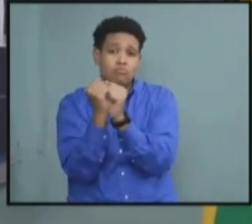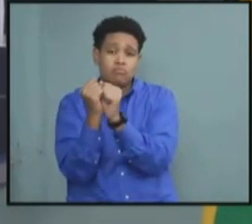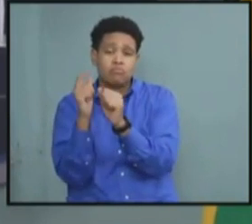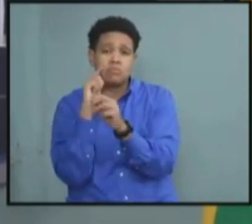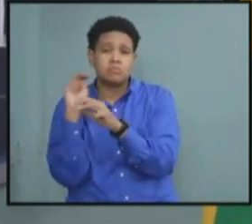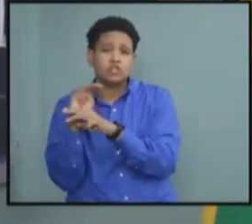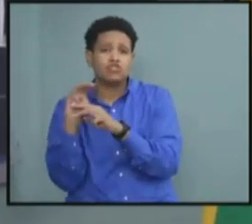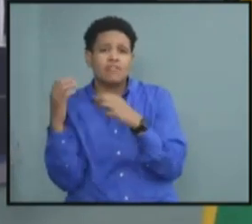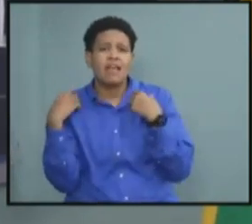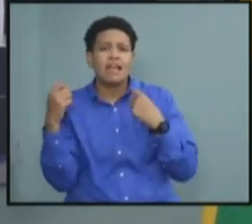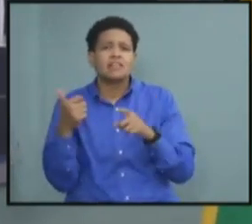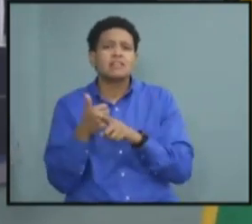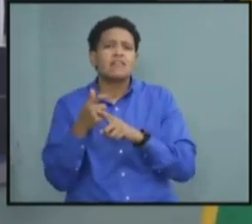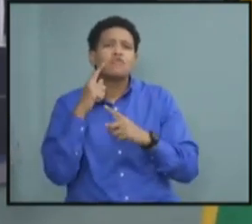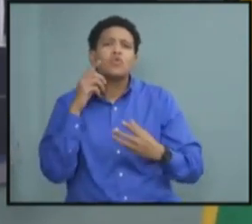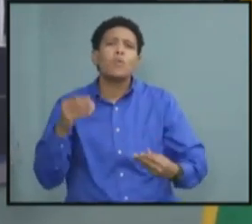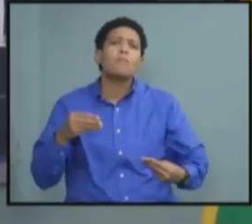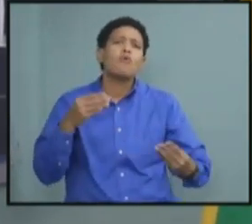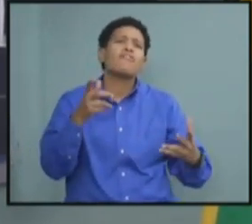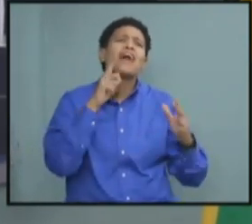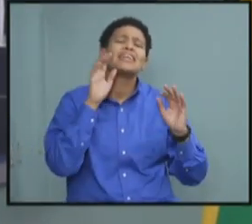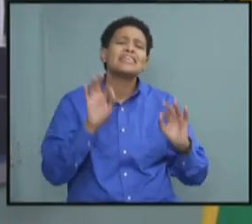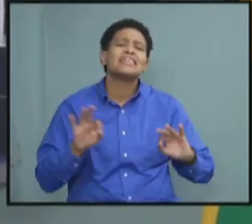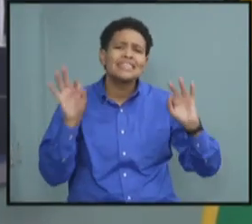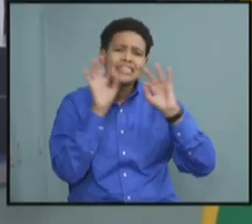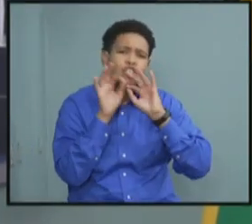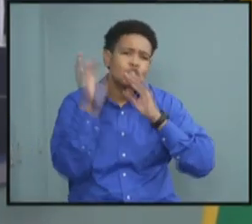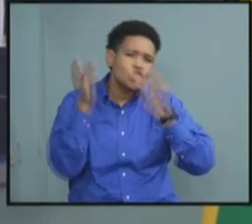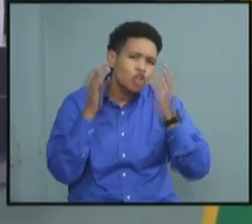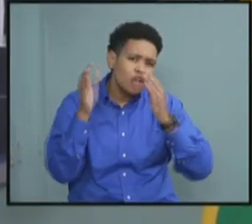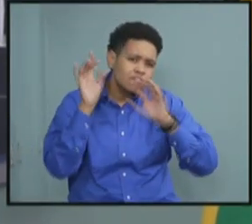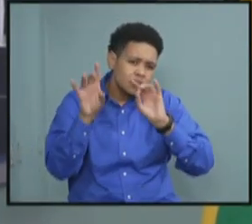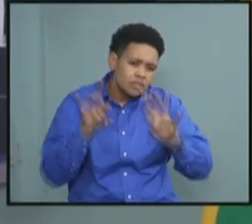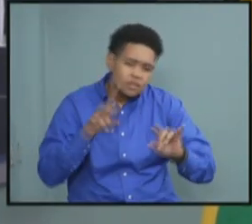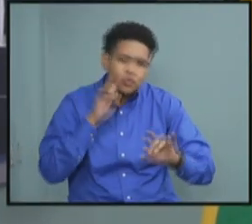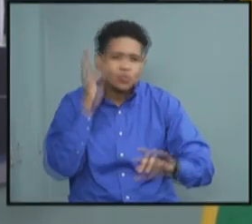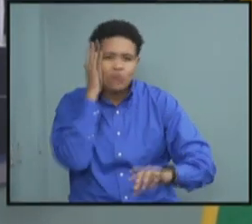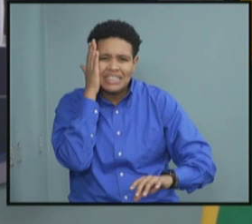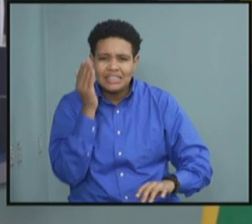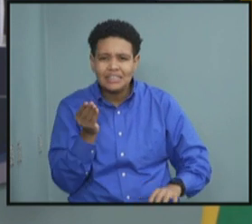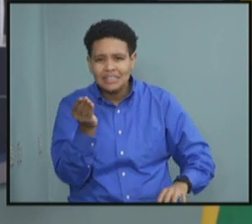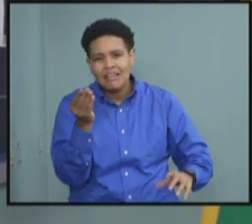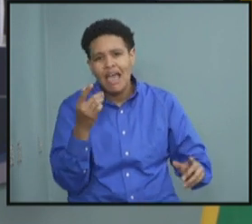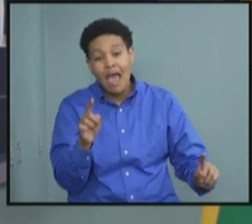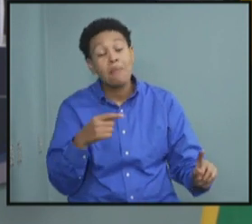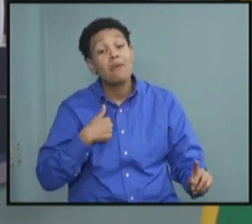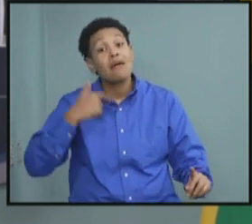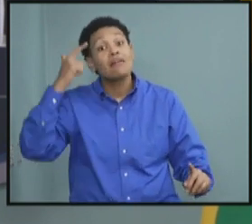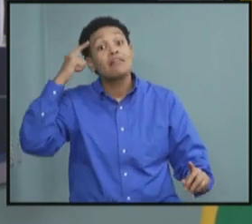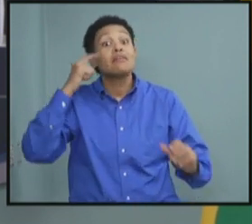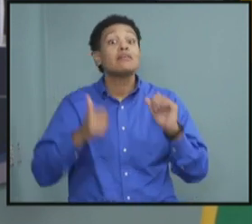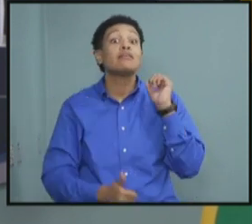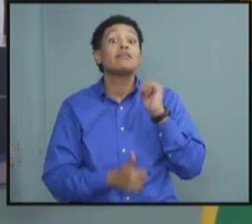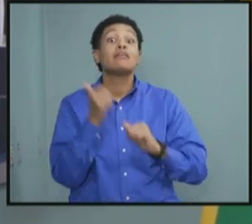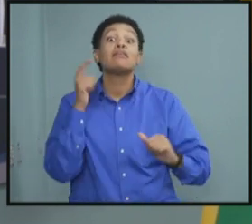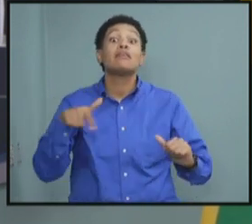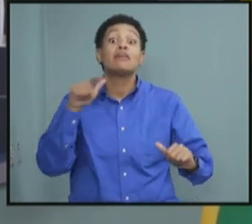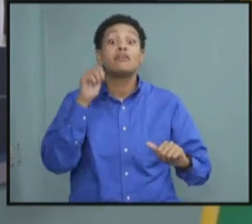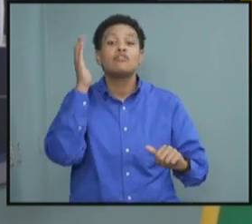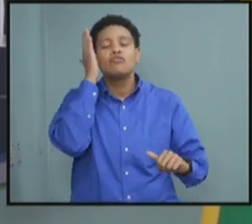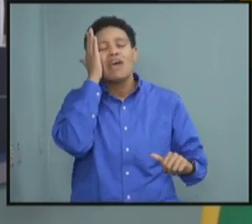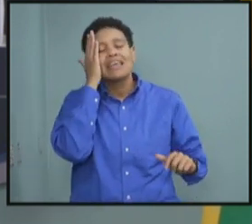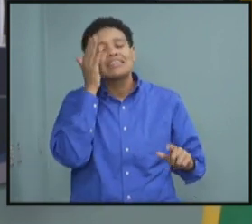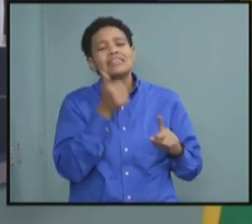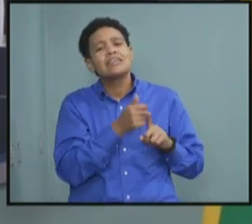Health, to provide the essential services to the residents. And I think by and large, the